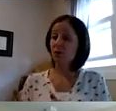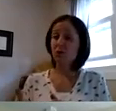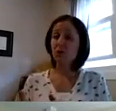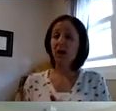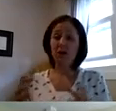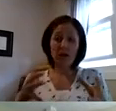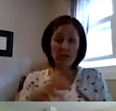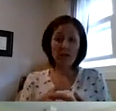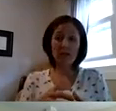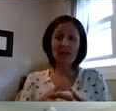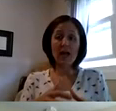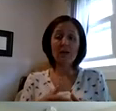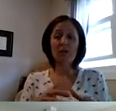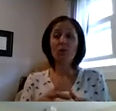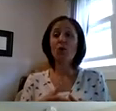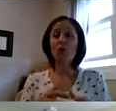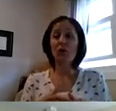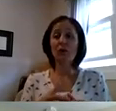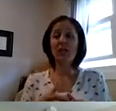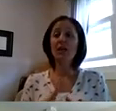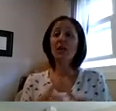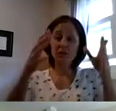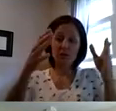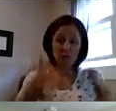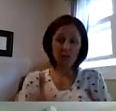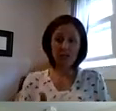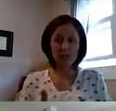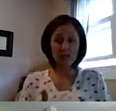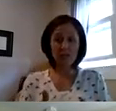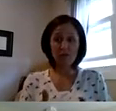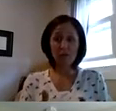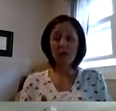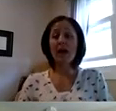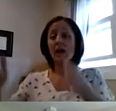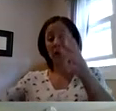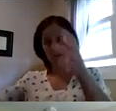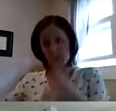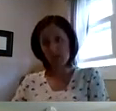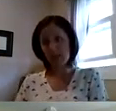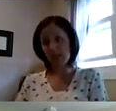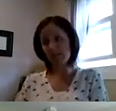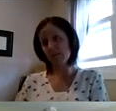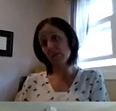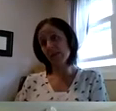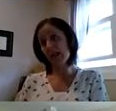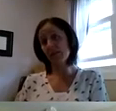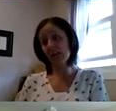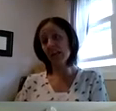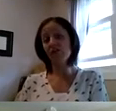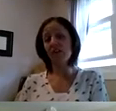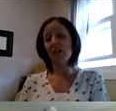For those of you that are in the applicant pool currently, you've completed the intent to apply, you've completed and submitted